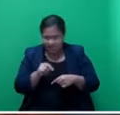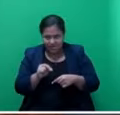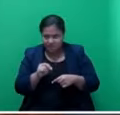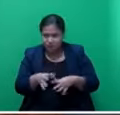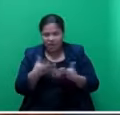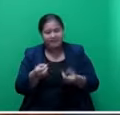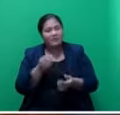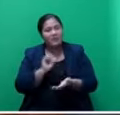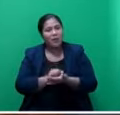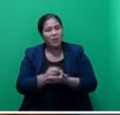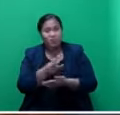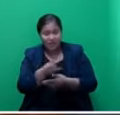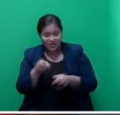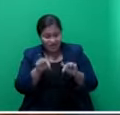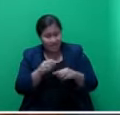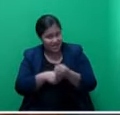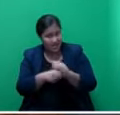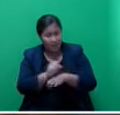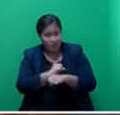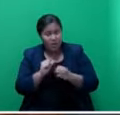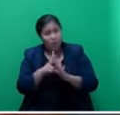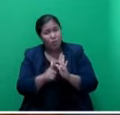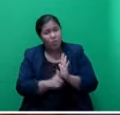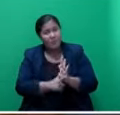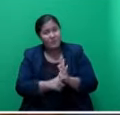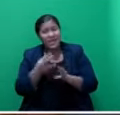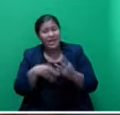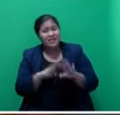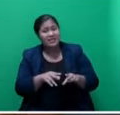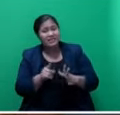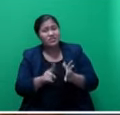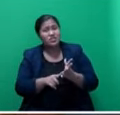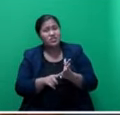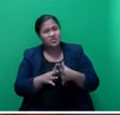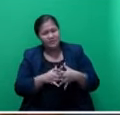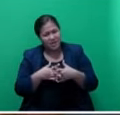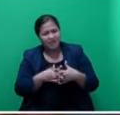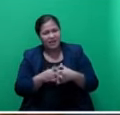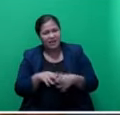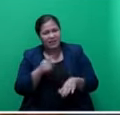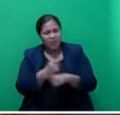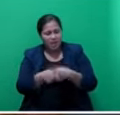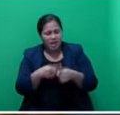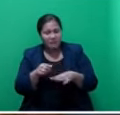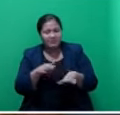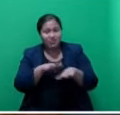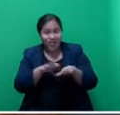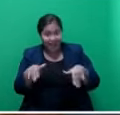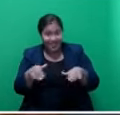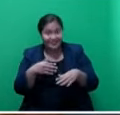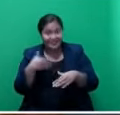Honourable Speaker, in our laws. The federal laws in the USA define child pornography as any visual depiction